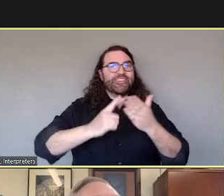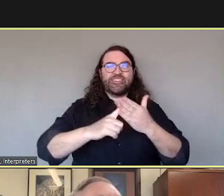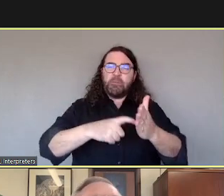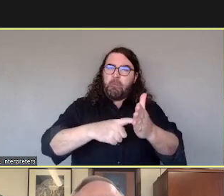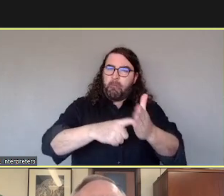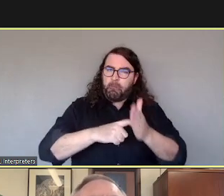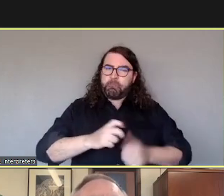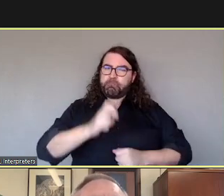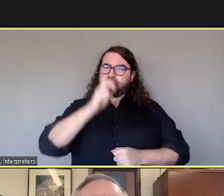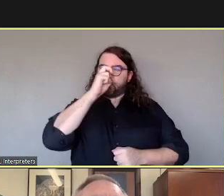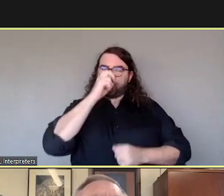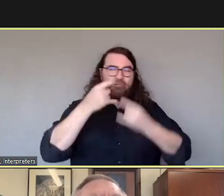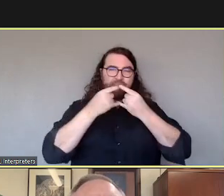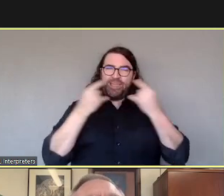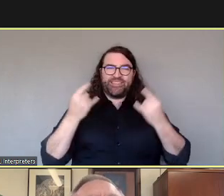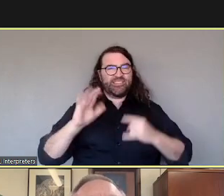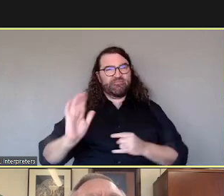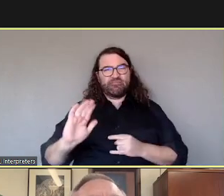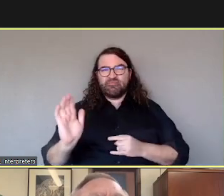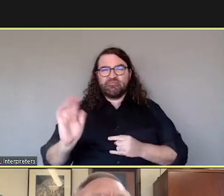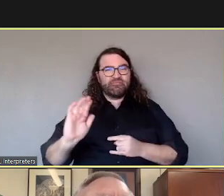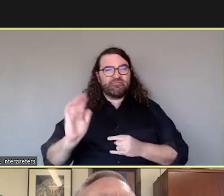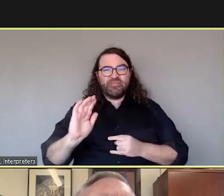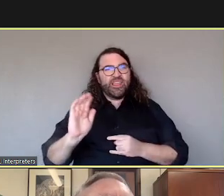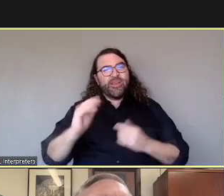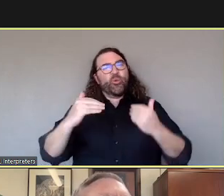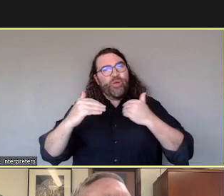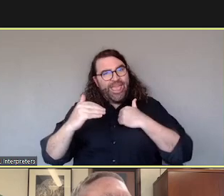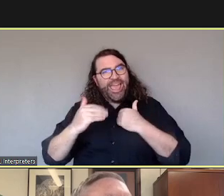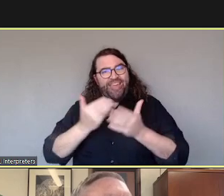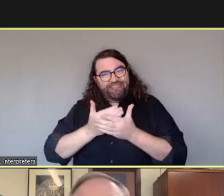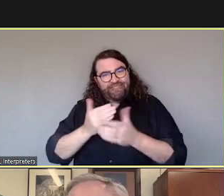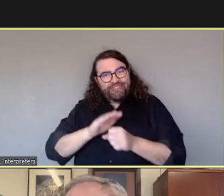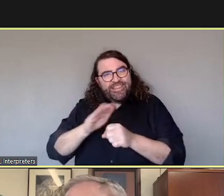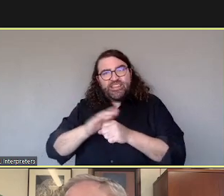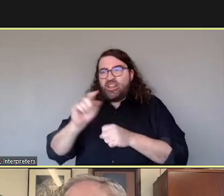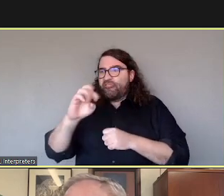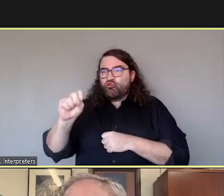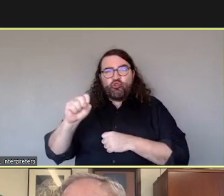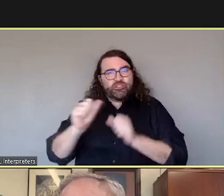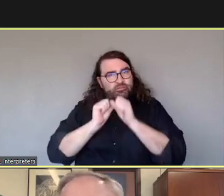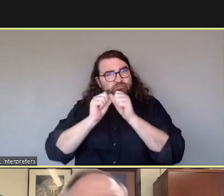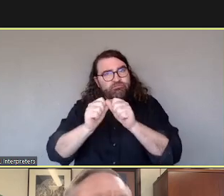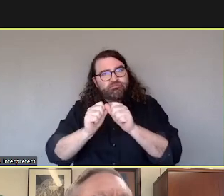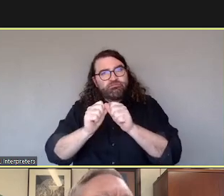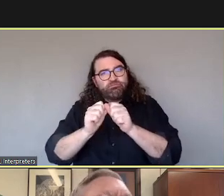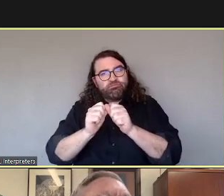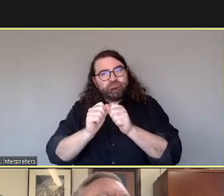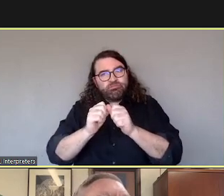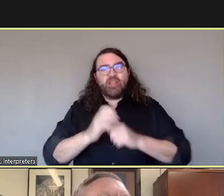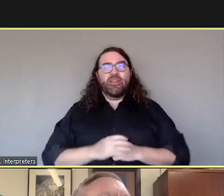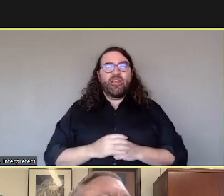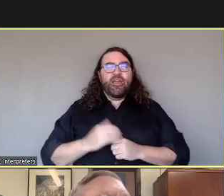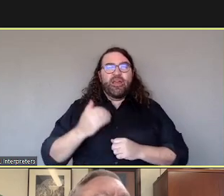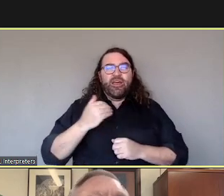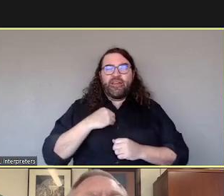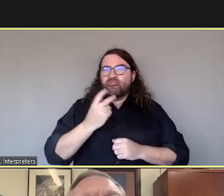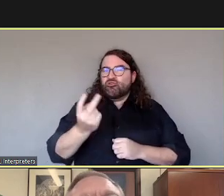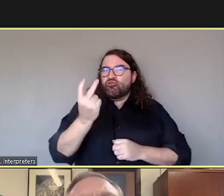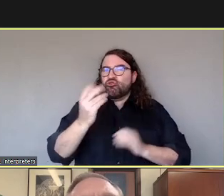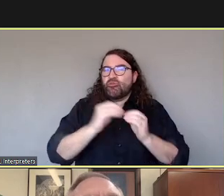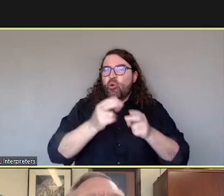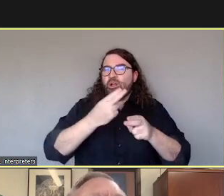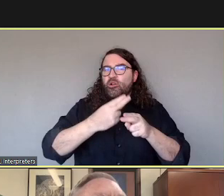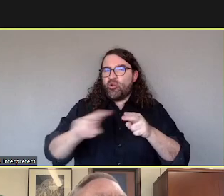not even considering it, because we have the tools we need to fight the pandemic. I got 2 more quick things I want to